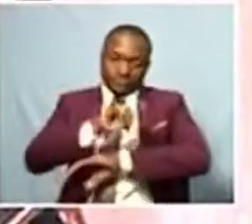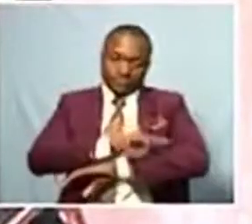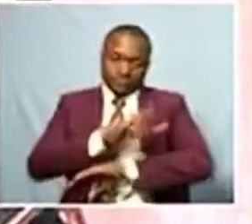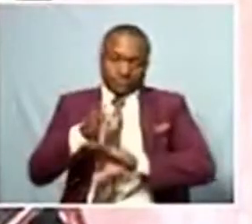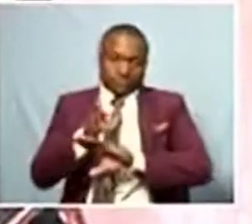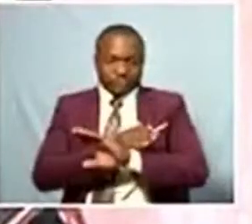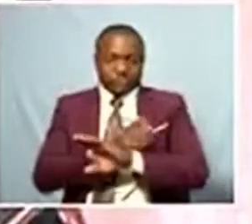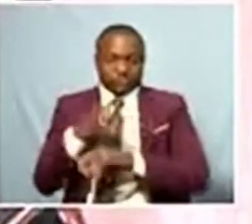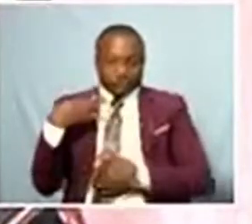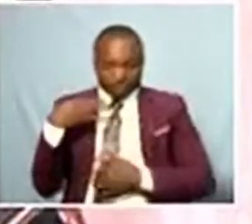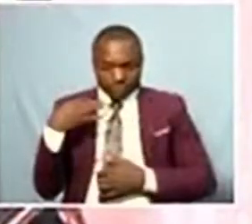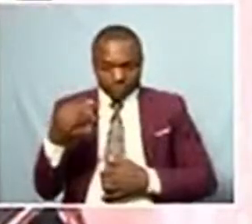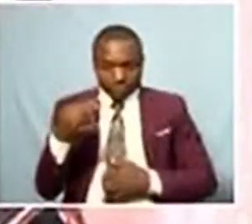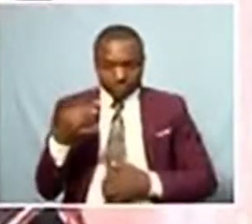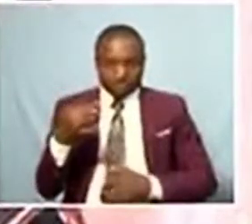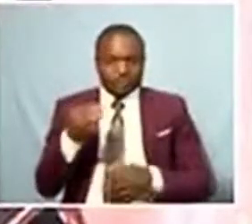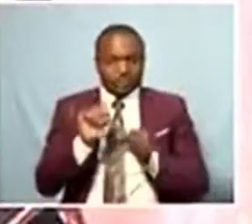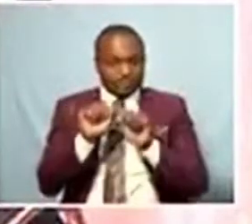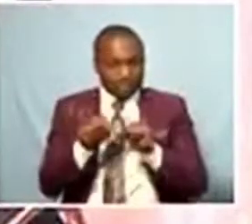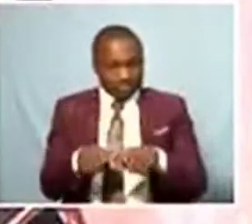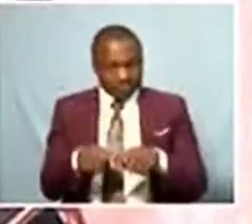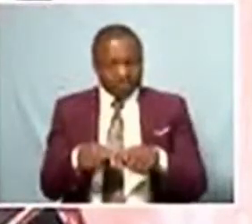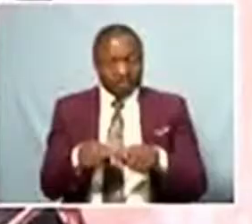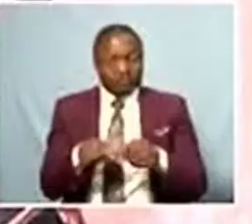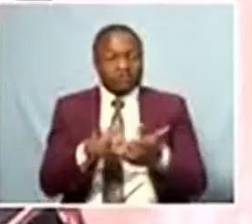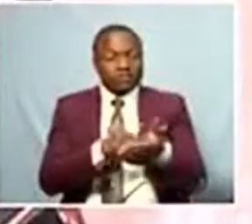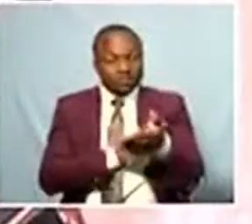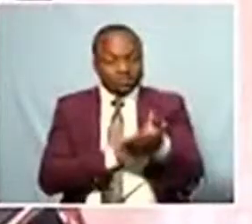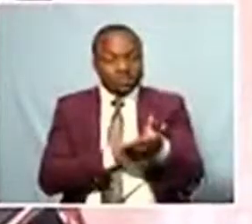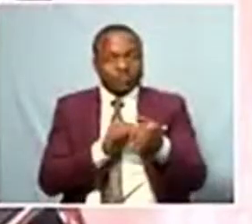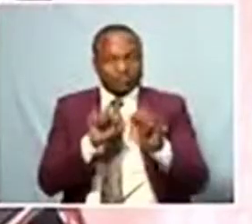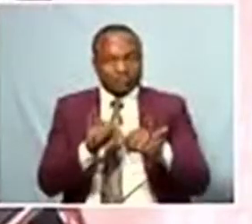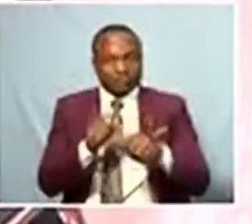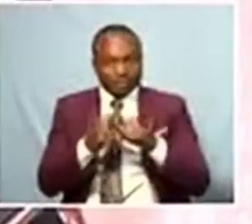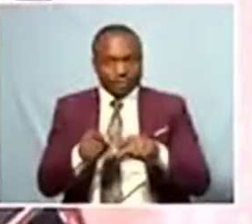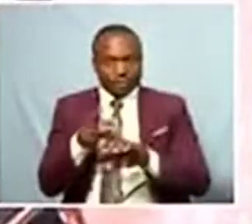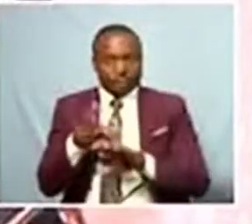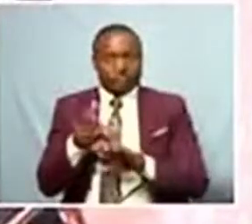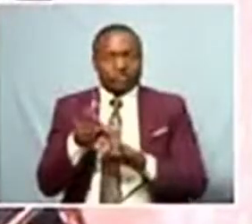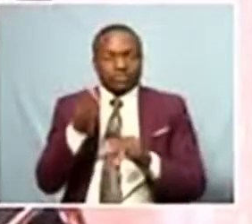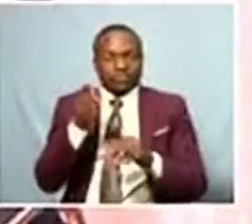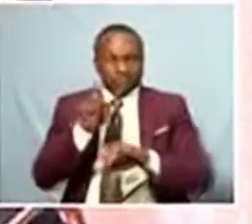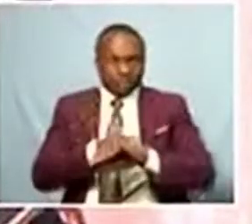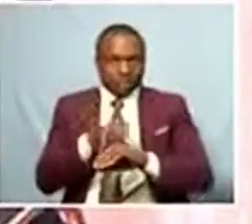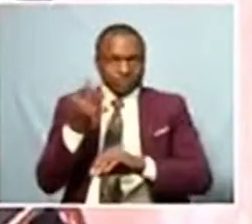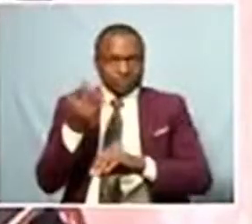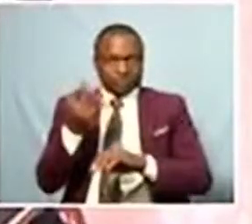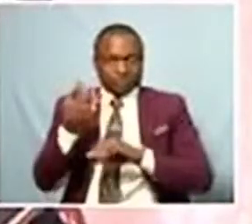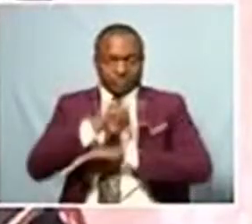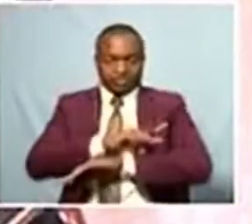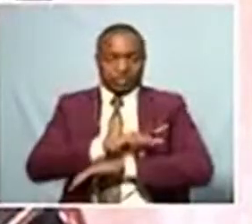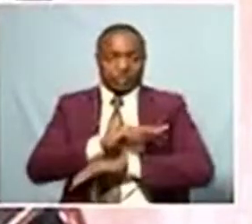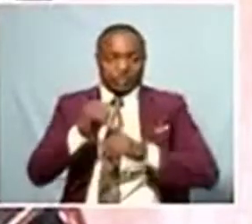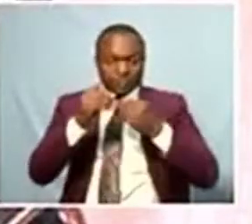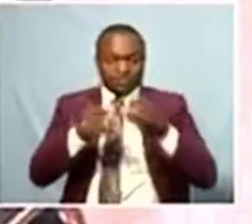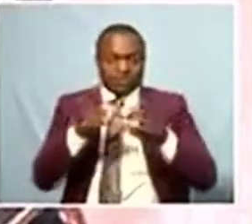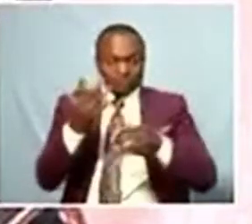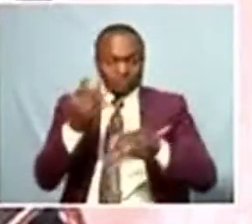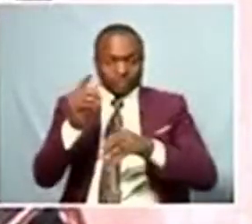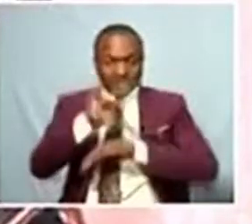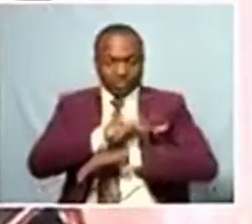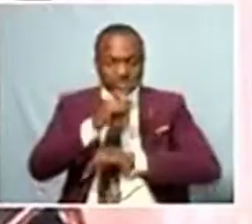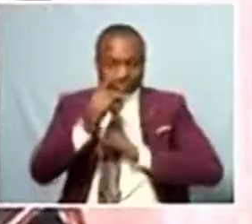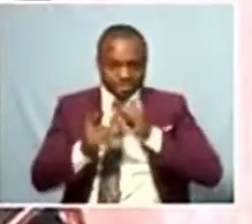before the application. It can take a bit longer or it could come before 15 days, but you have to give them 15 days to process. And